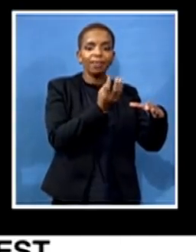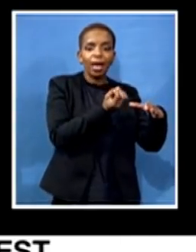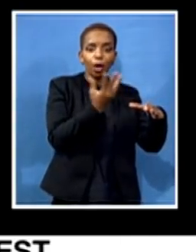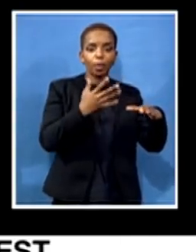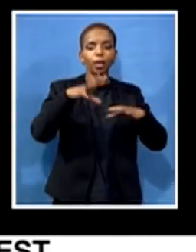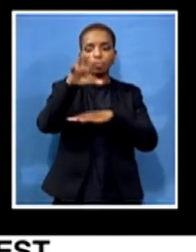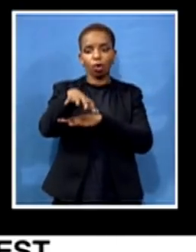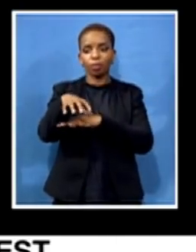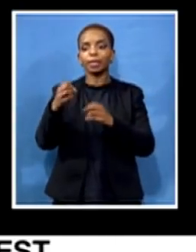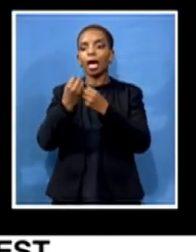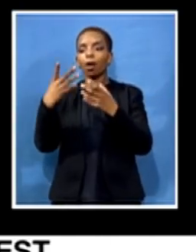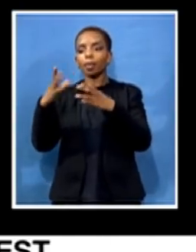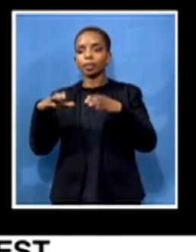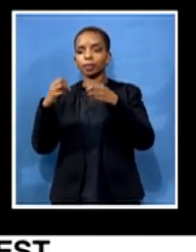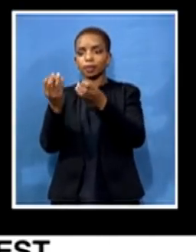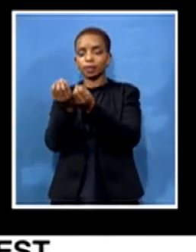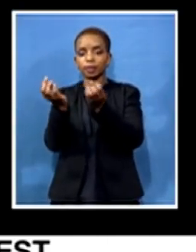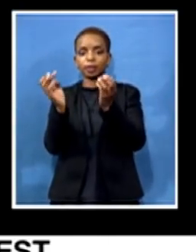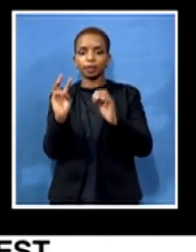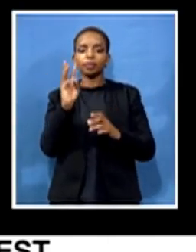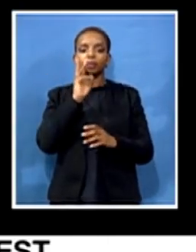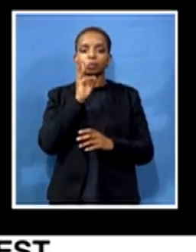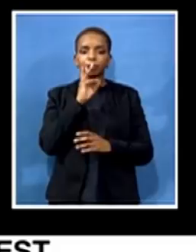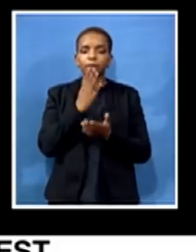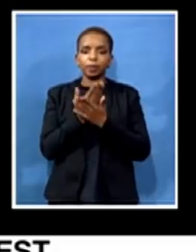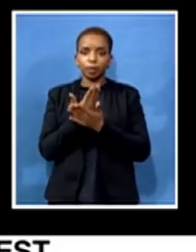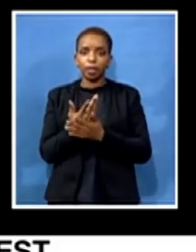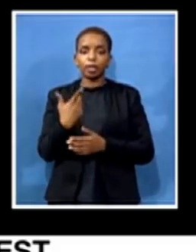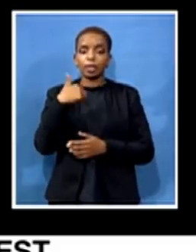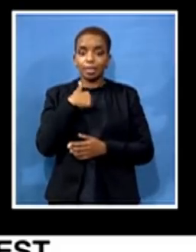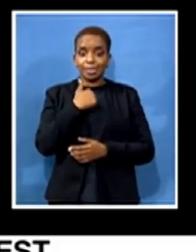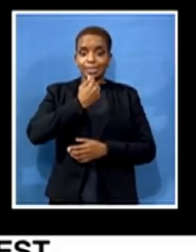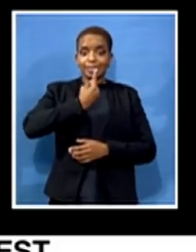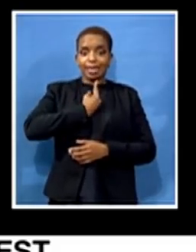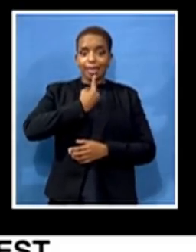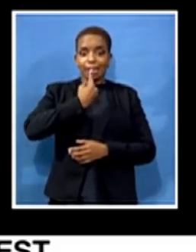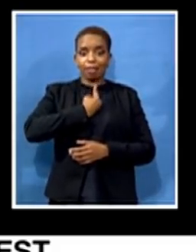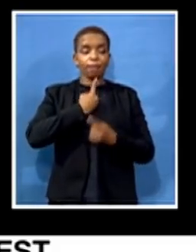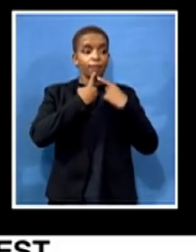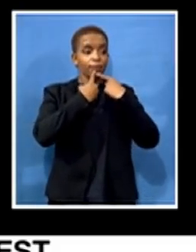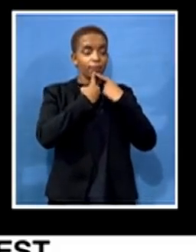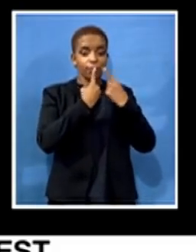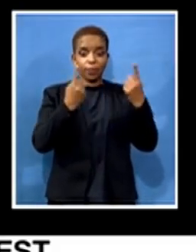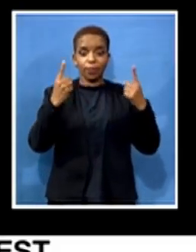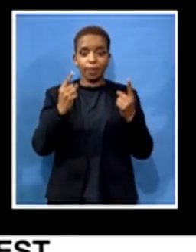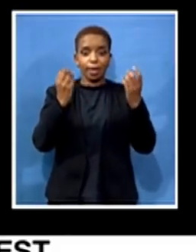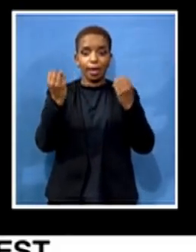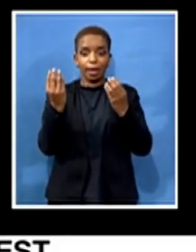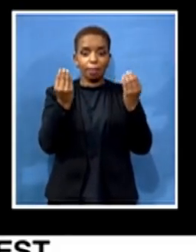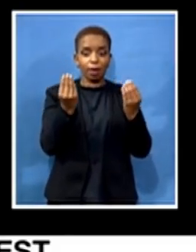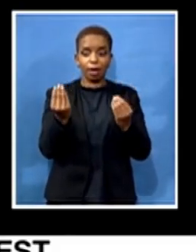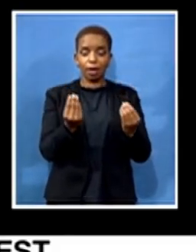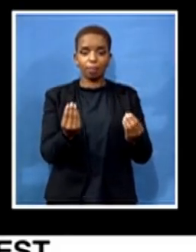that breakdown myself is that even though I have the figures from